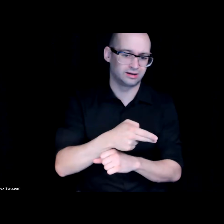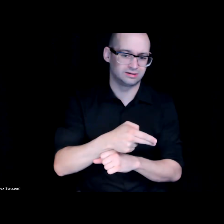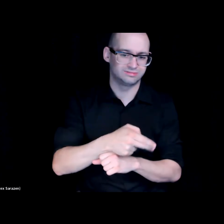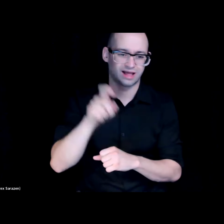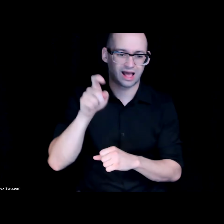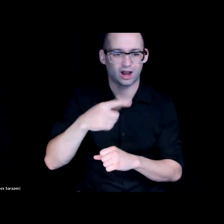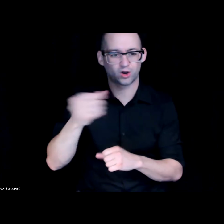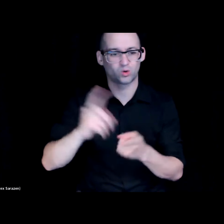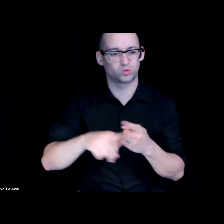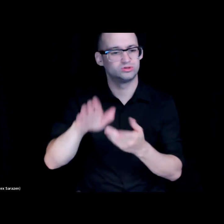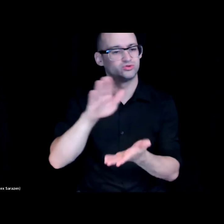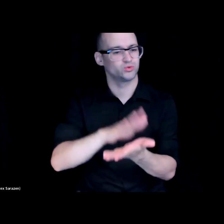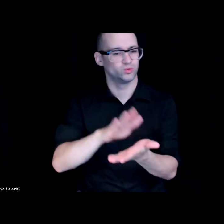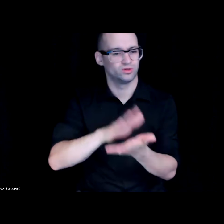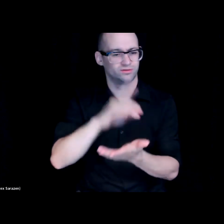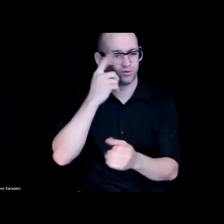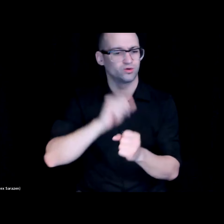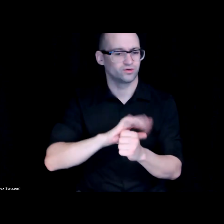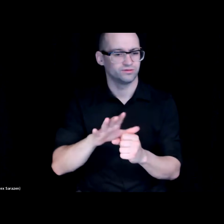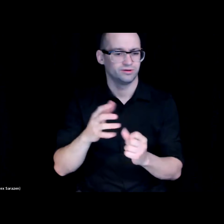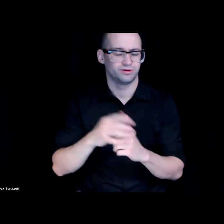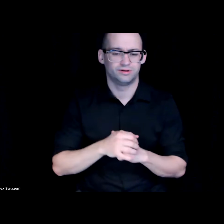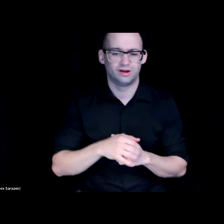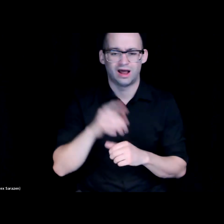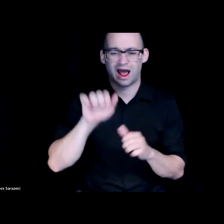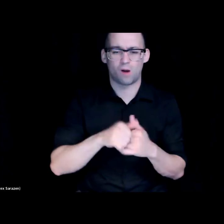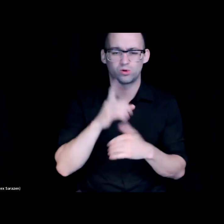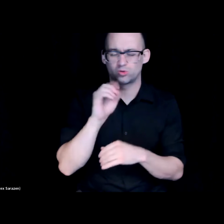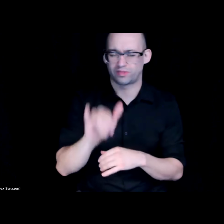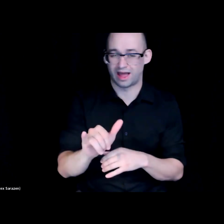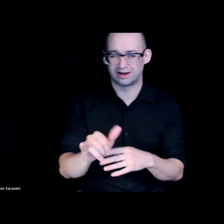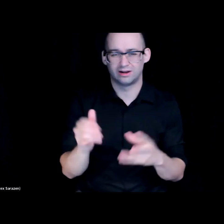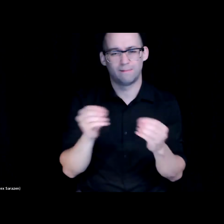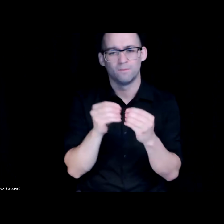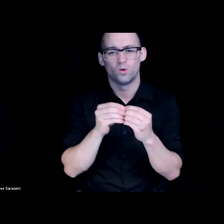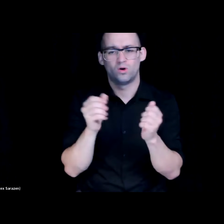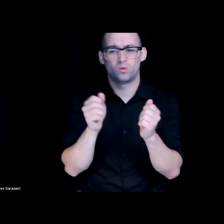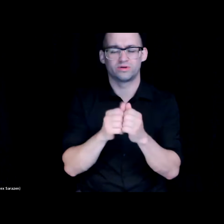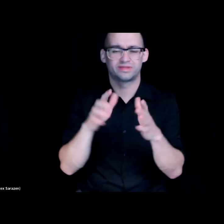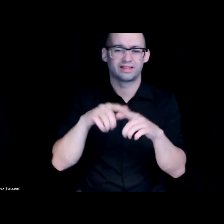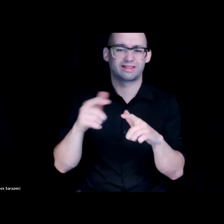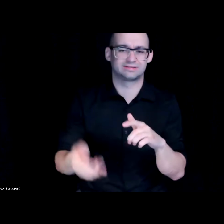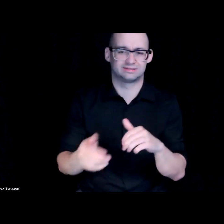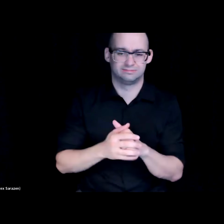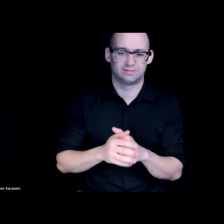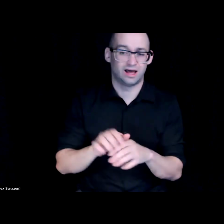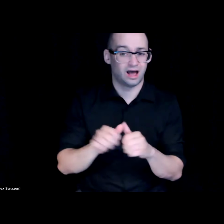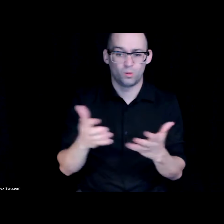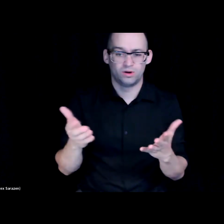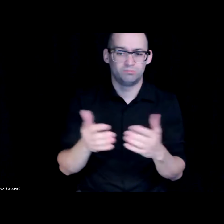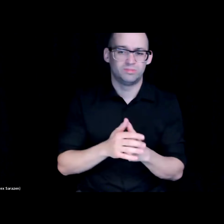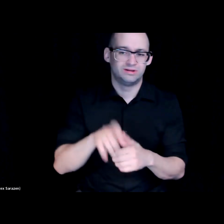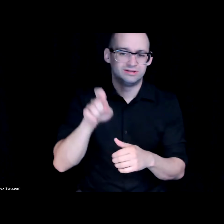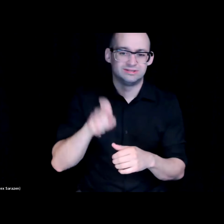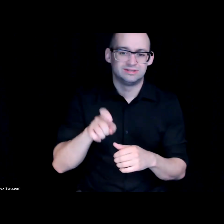the school districts for COVID. And so how do you do more with less? Well, the necessity,